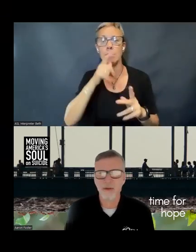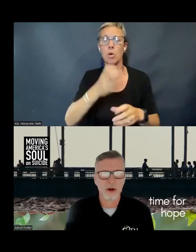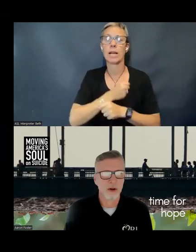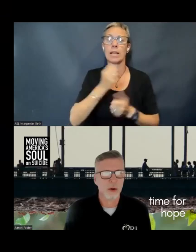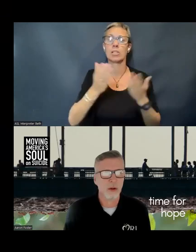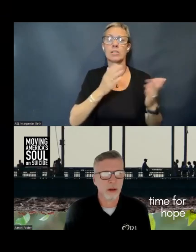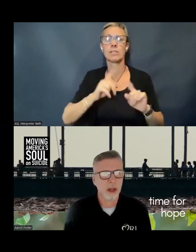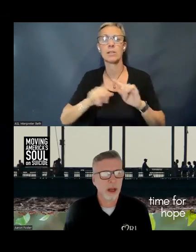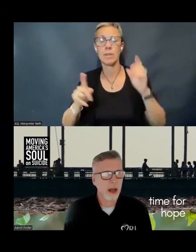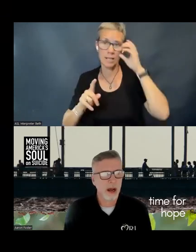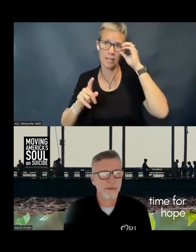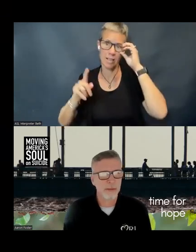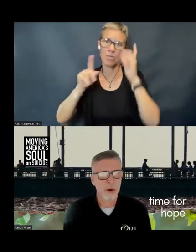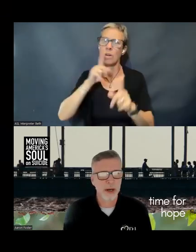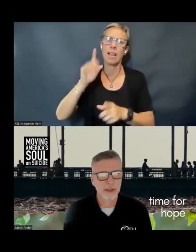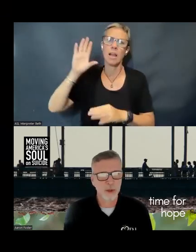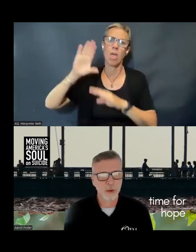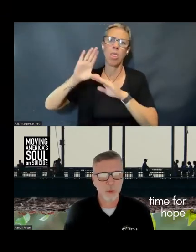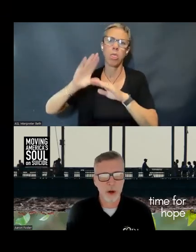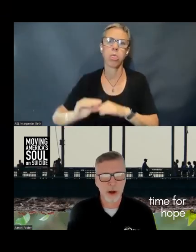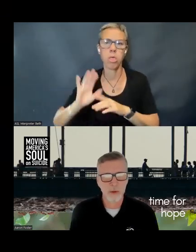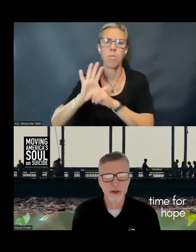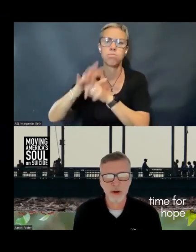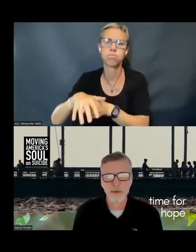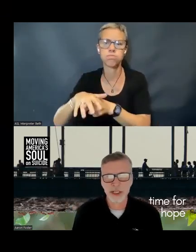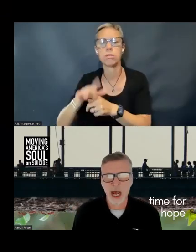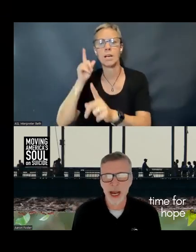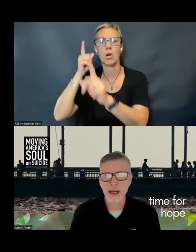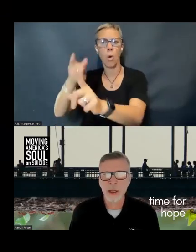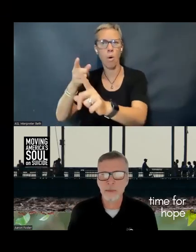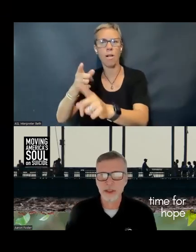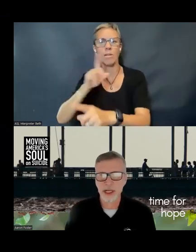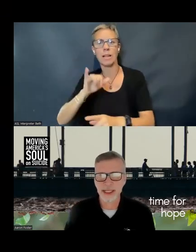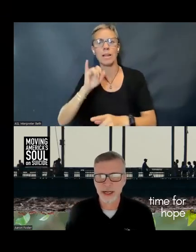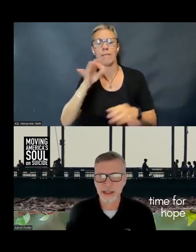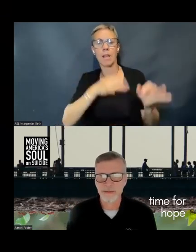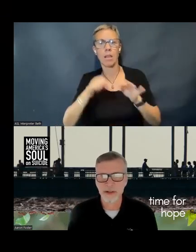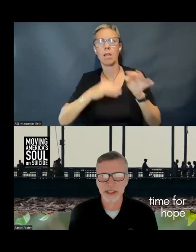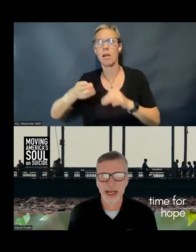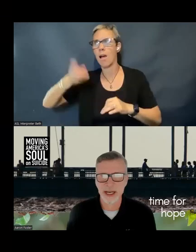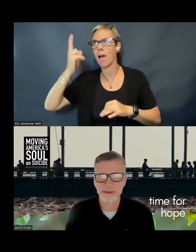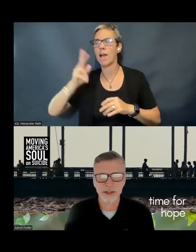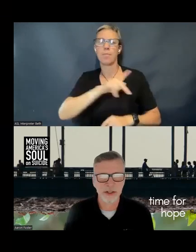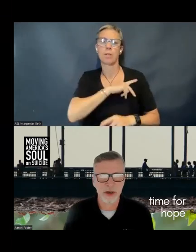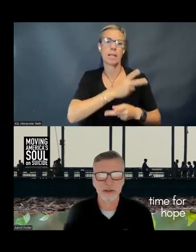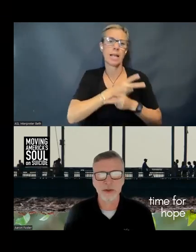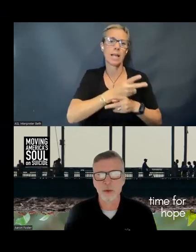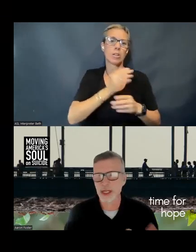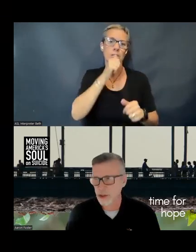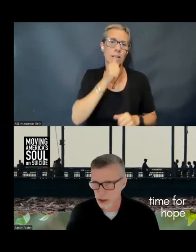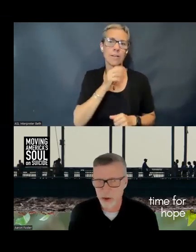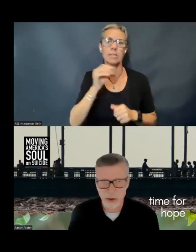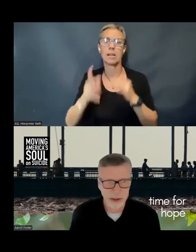the overall goal of the programs in which we work. When turnover is high, personalized care suffers and individuals struggle